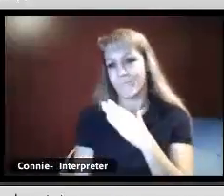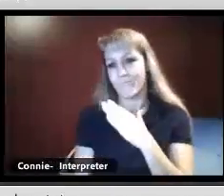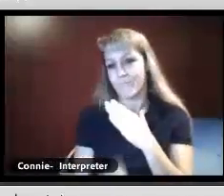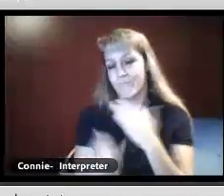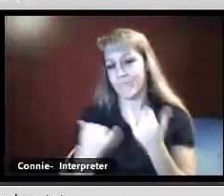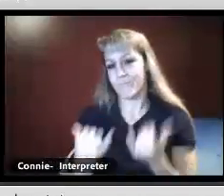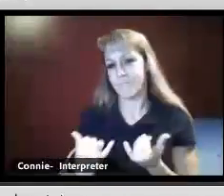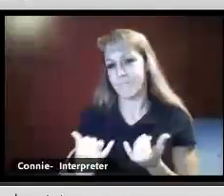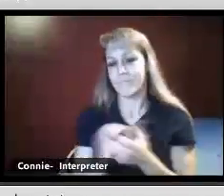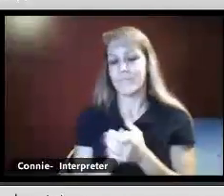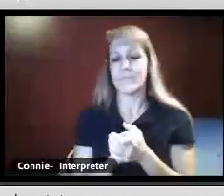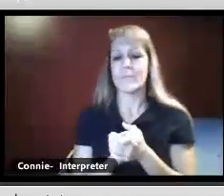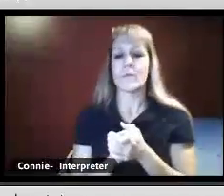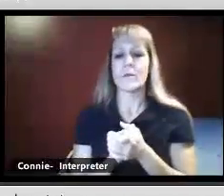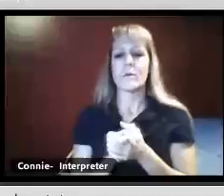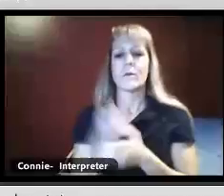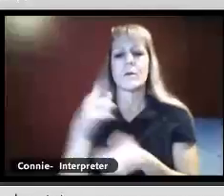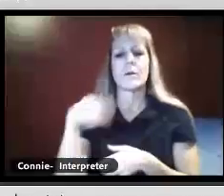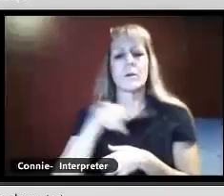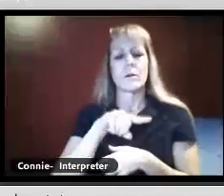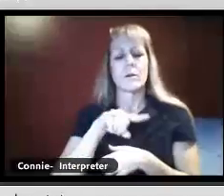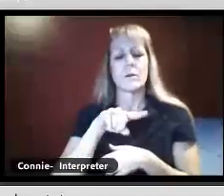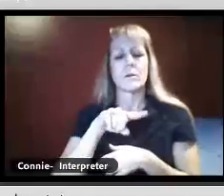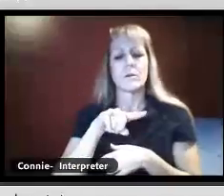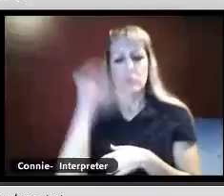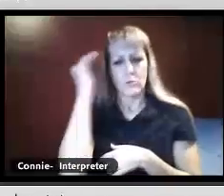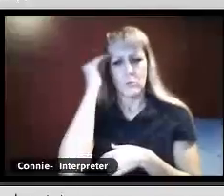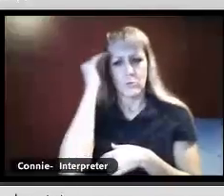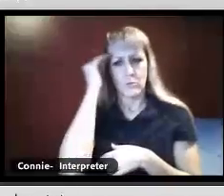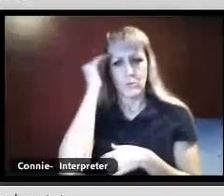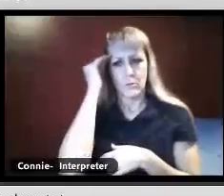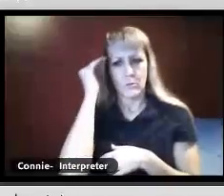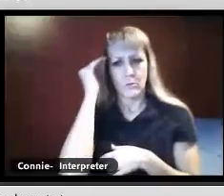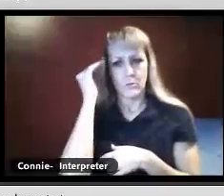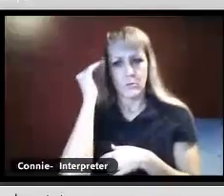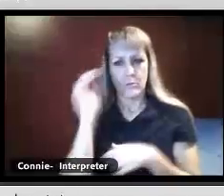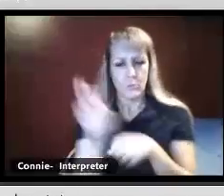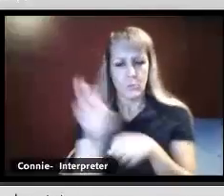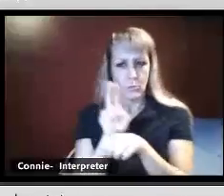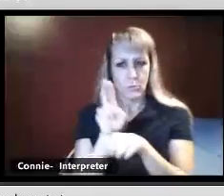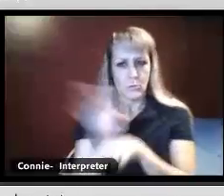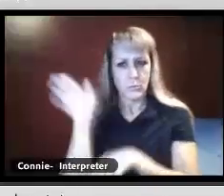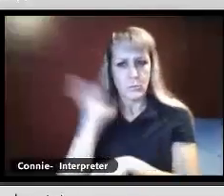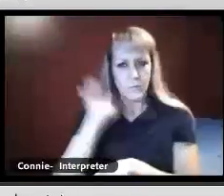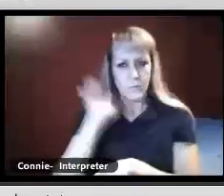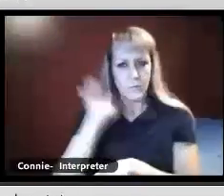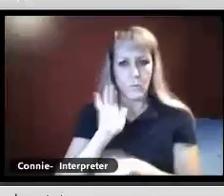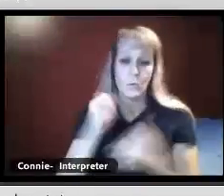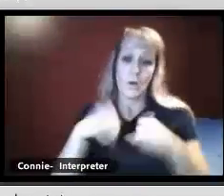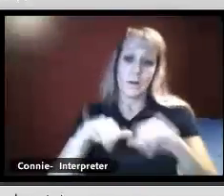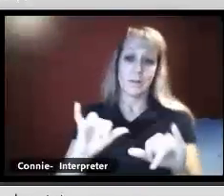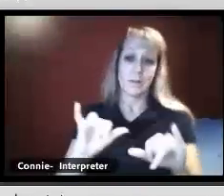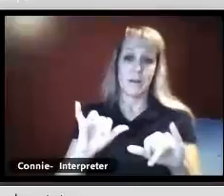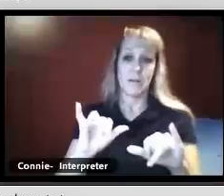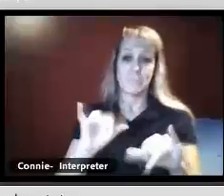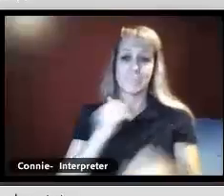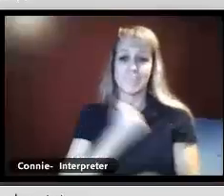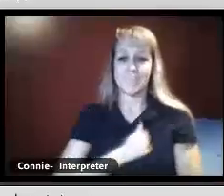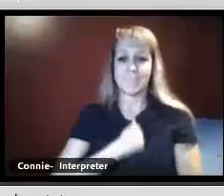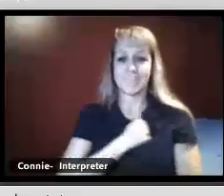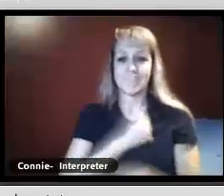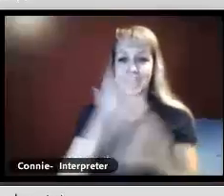Give me a show of hands if you knew about or used are still currently mourning